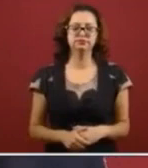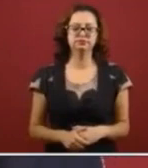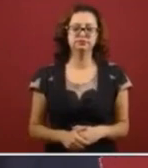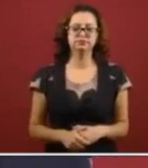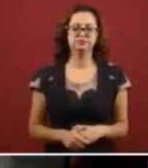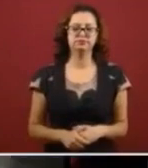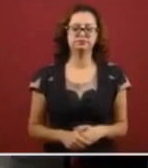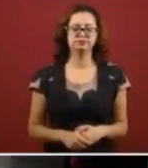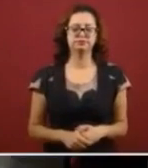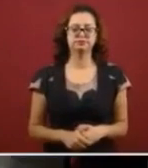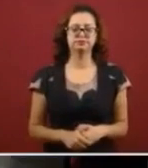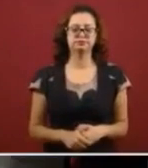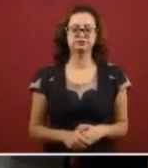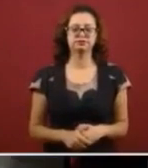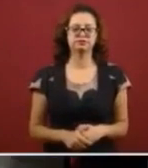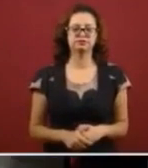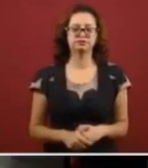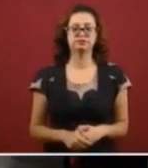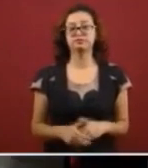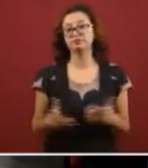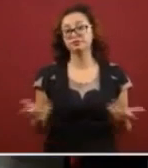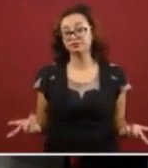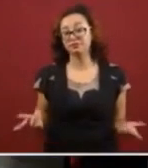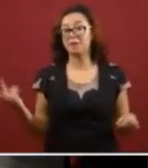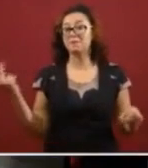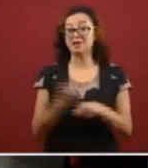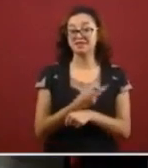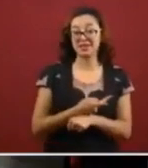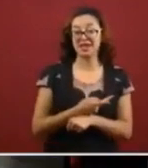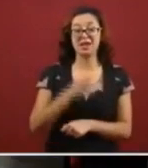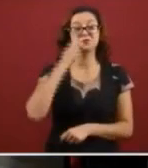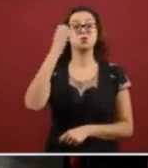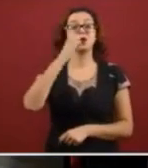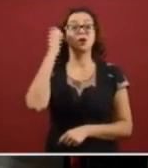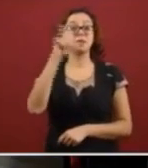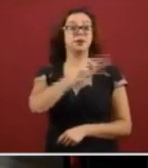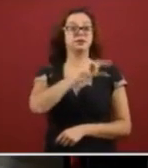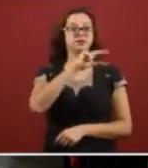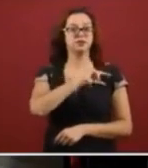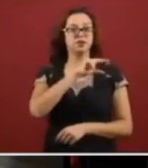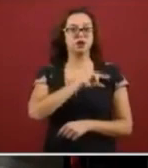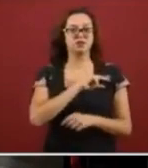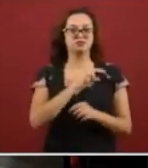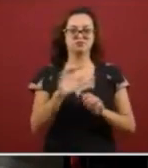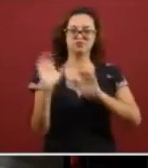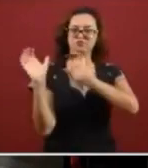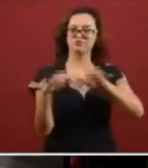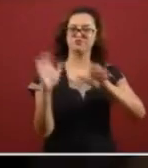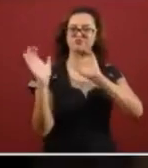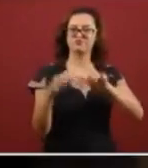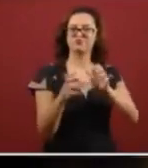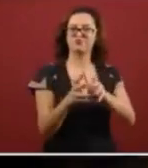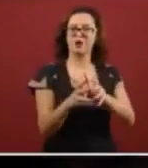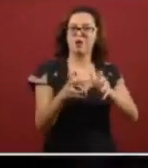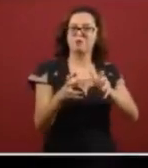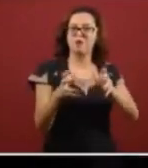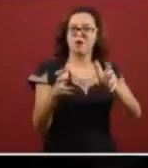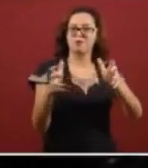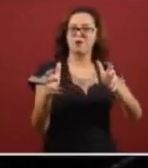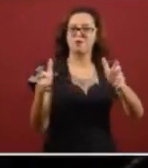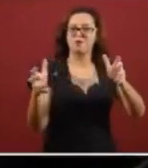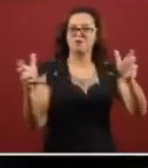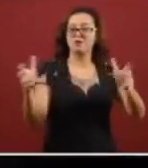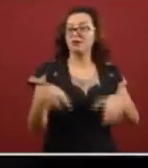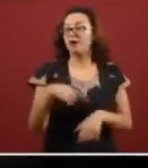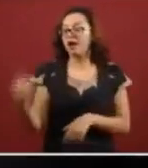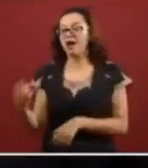money for funds for school. So at the end of it, the increase, they had an increase in private schools with a